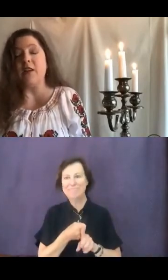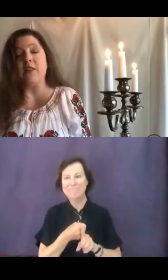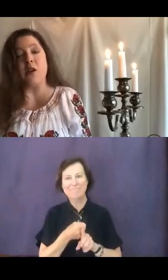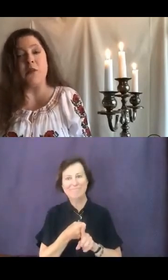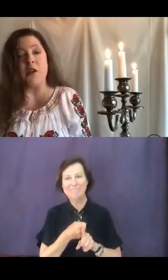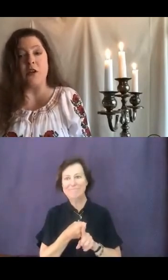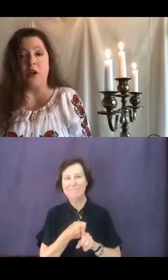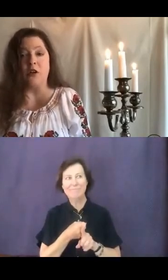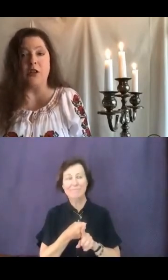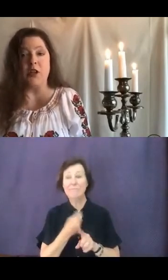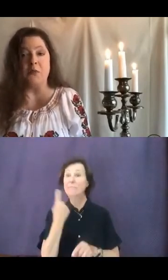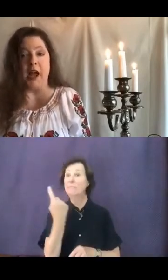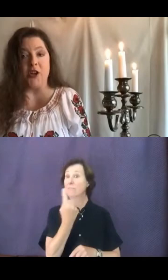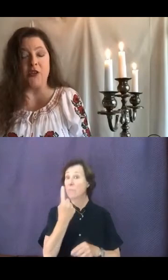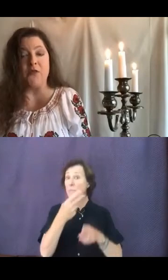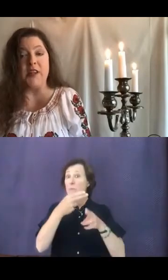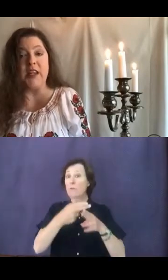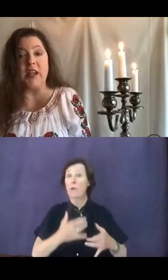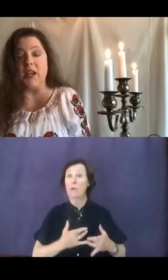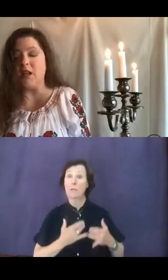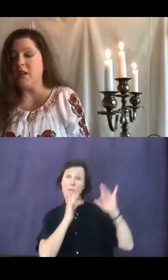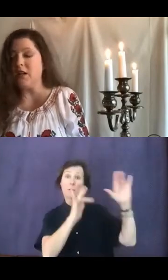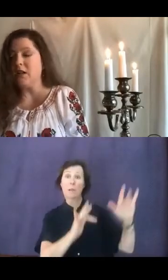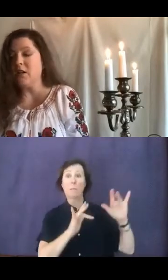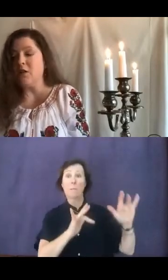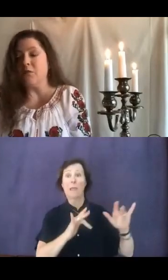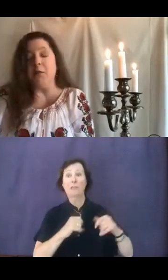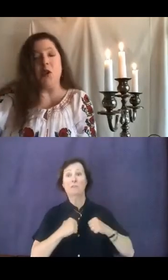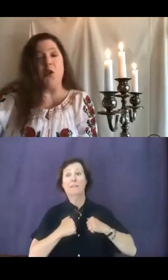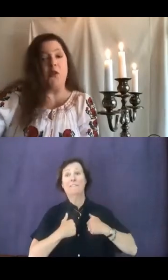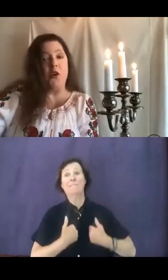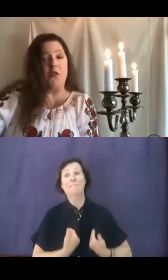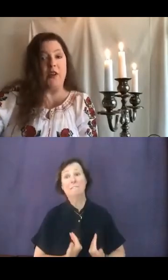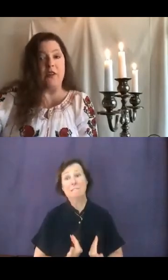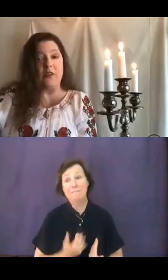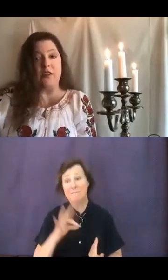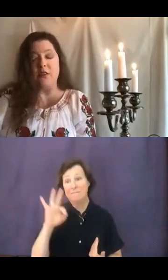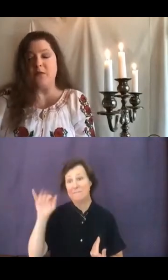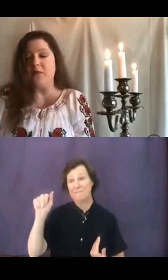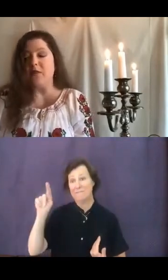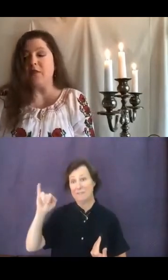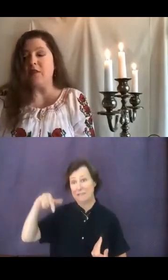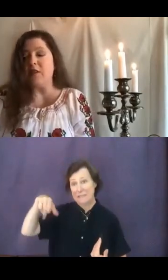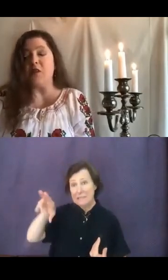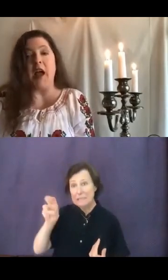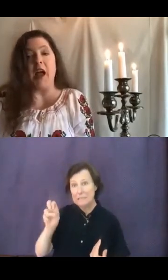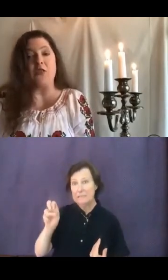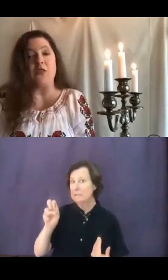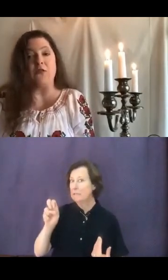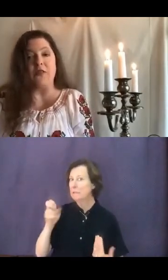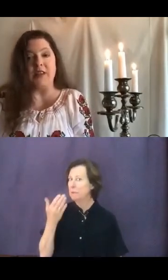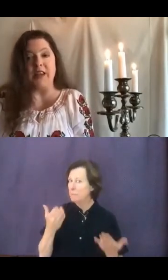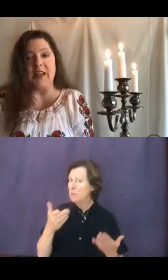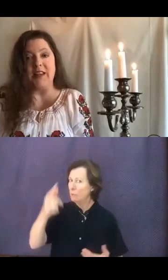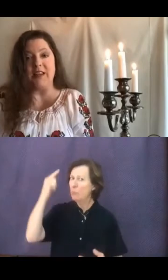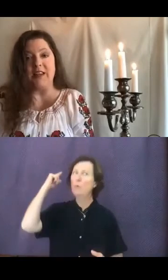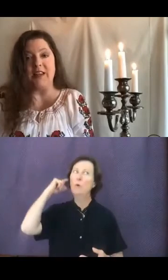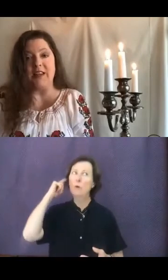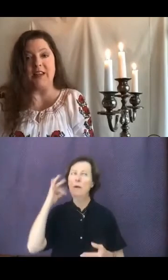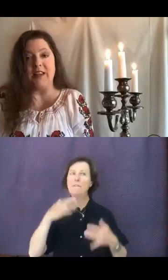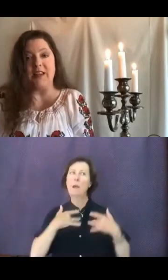There is something called compassion fatigue. Maybe you have heard of this. Compassion